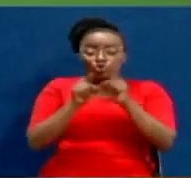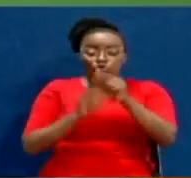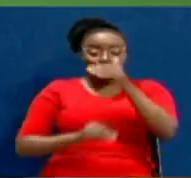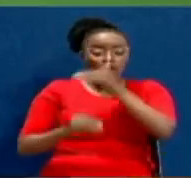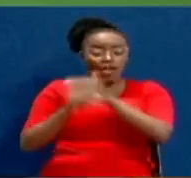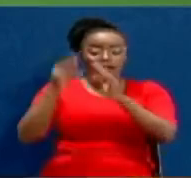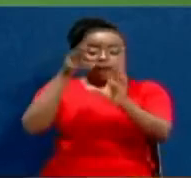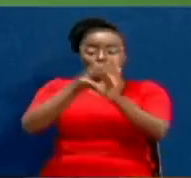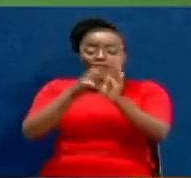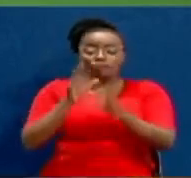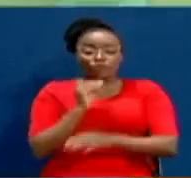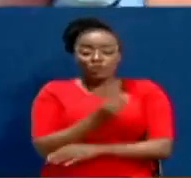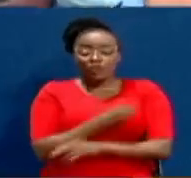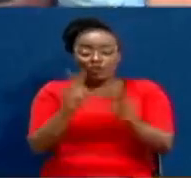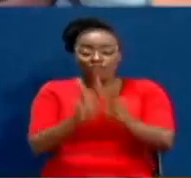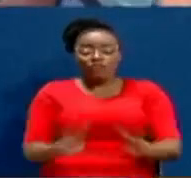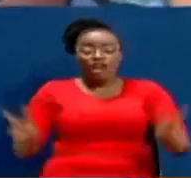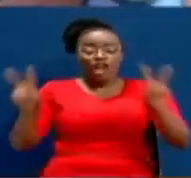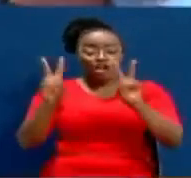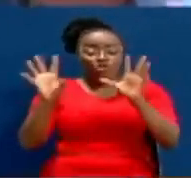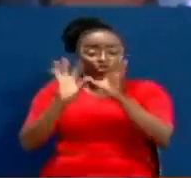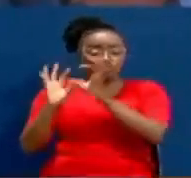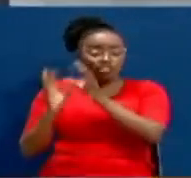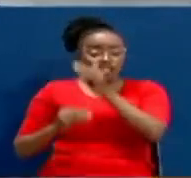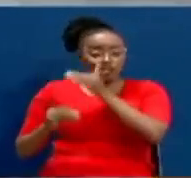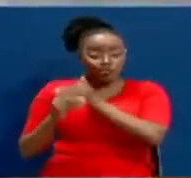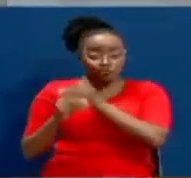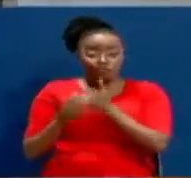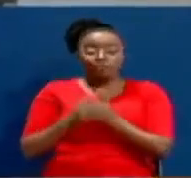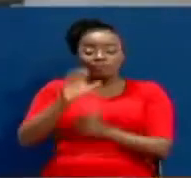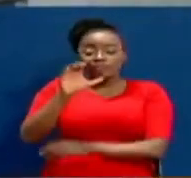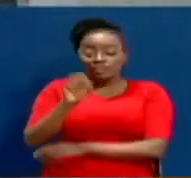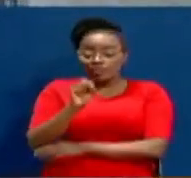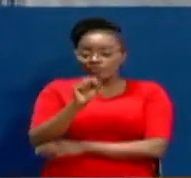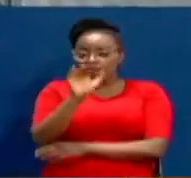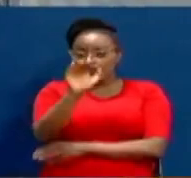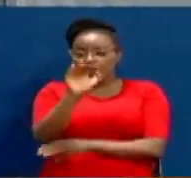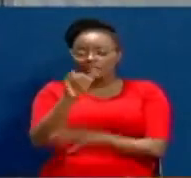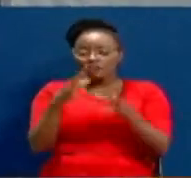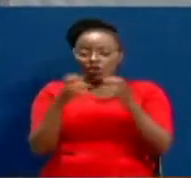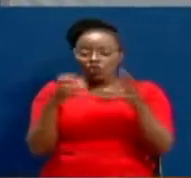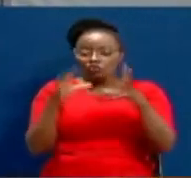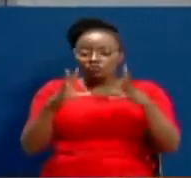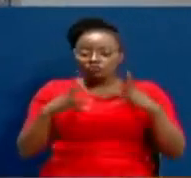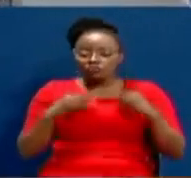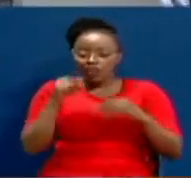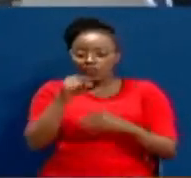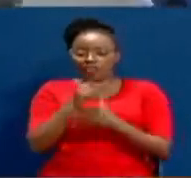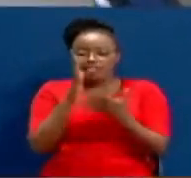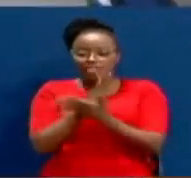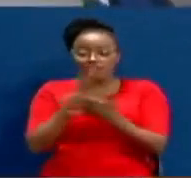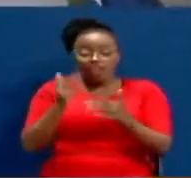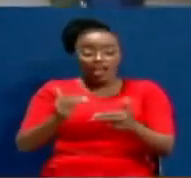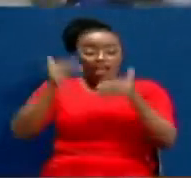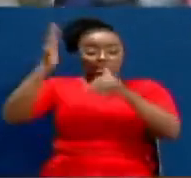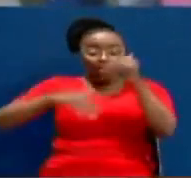our participation in the value chain. During the flagging of ceremony, Munya urged farmers to take up cotton farming as returns in the sector are higher than